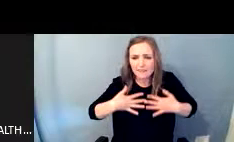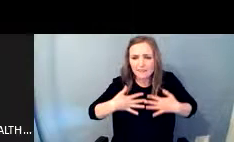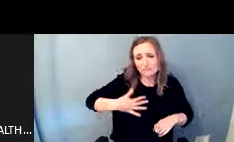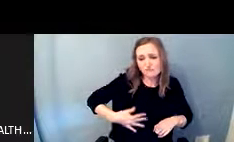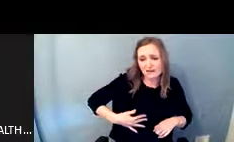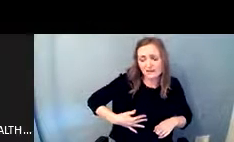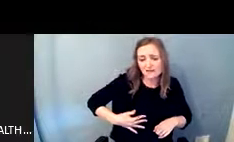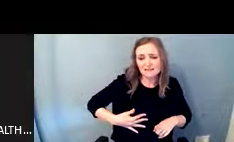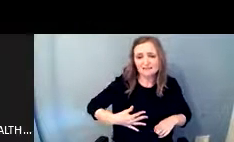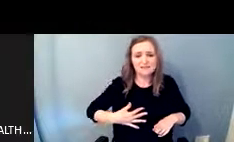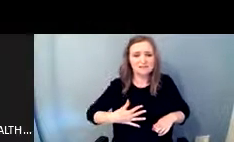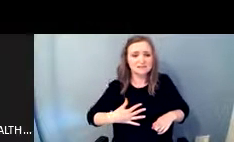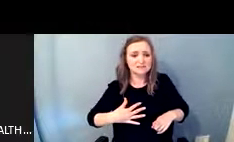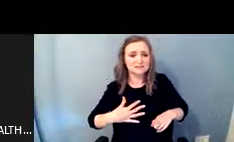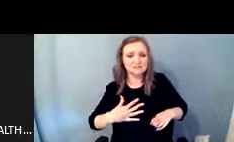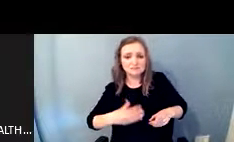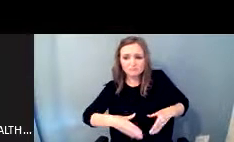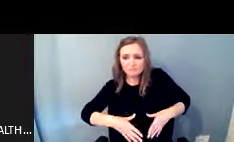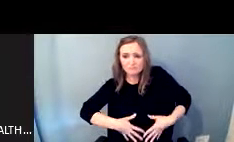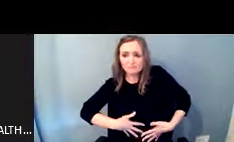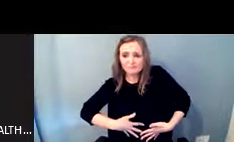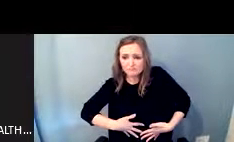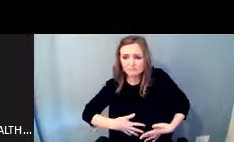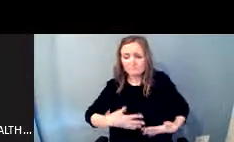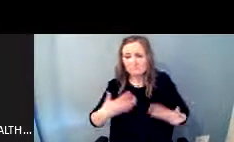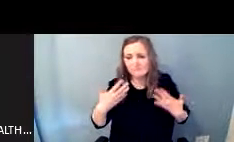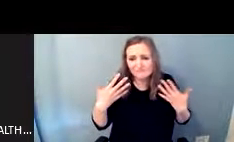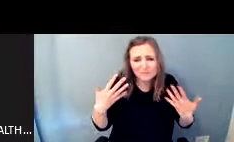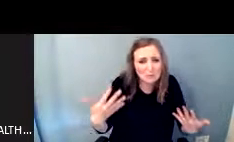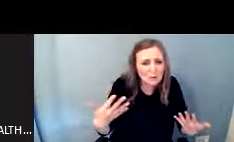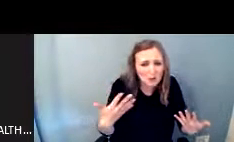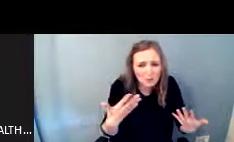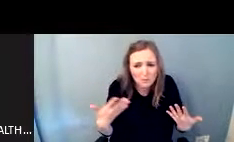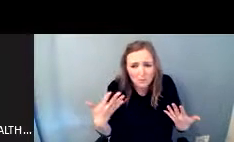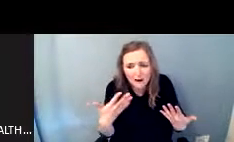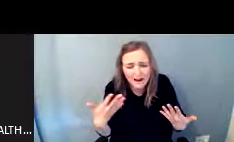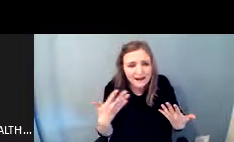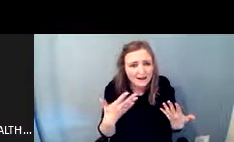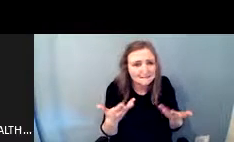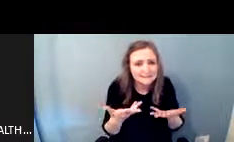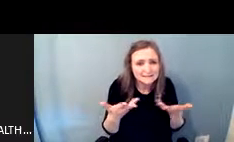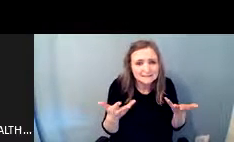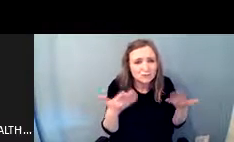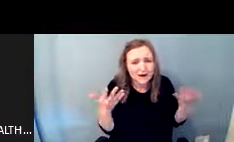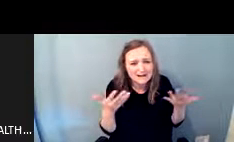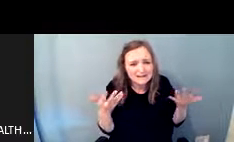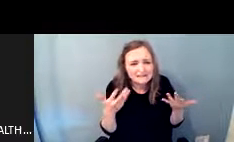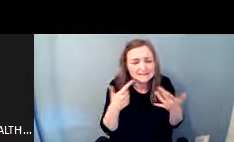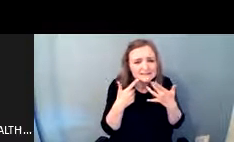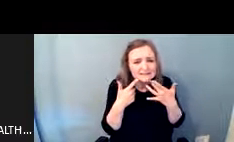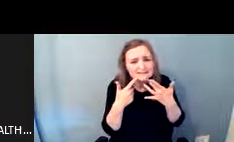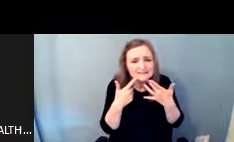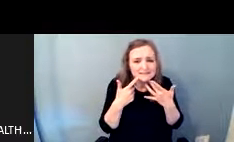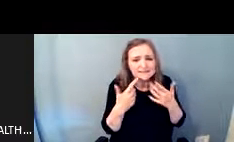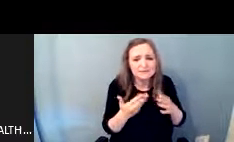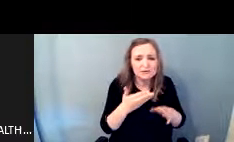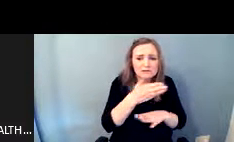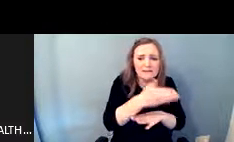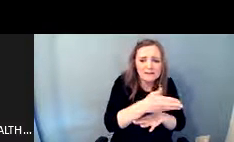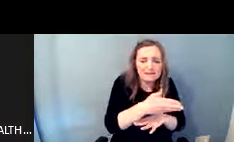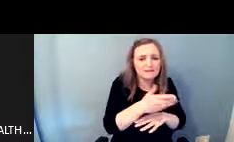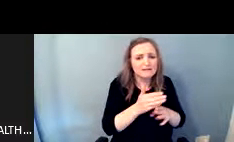to colorectal, who don't find a cancer but don't look wider than that, and then they end up under a different tumour